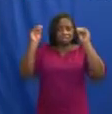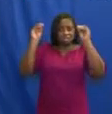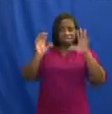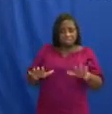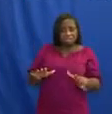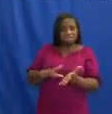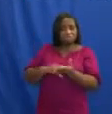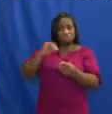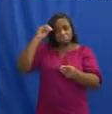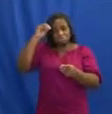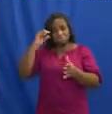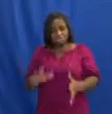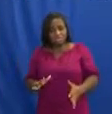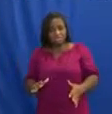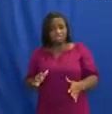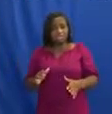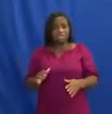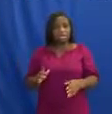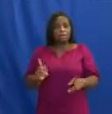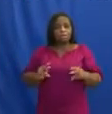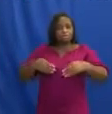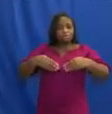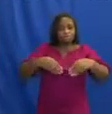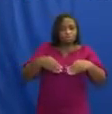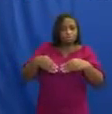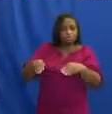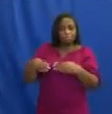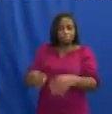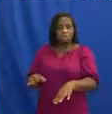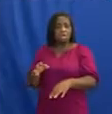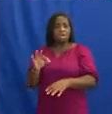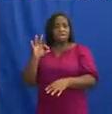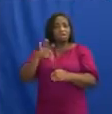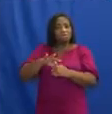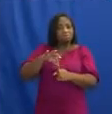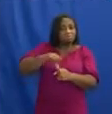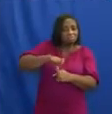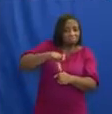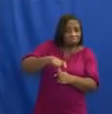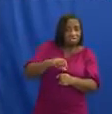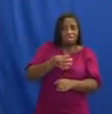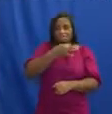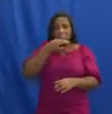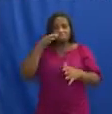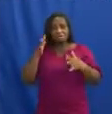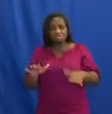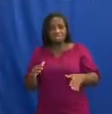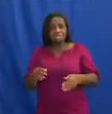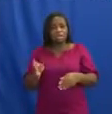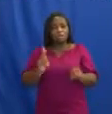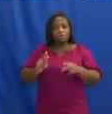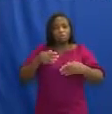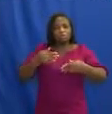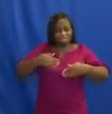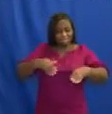and students, supply and distribution of fuels, farmers and food value